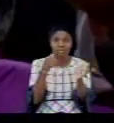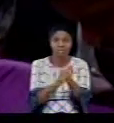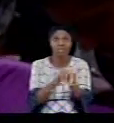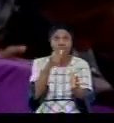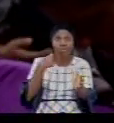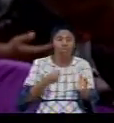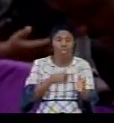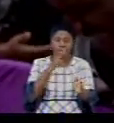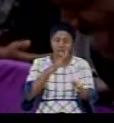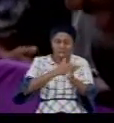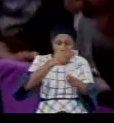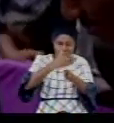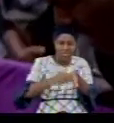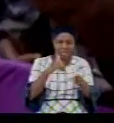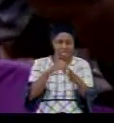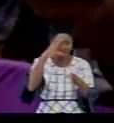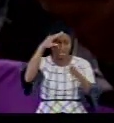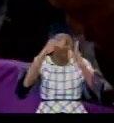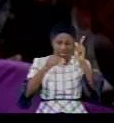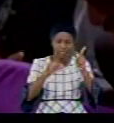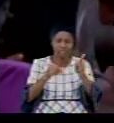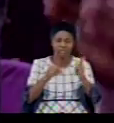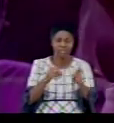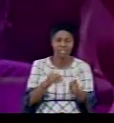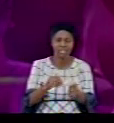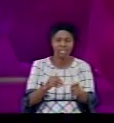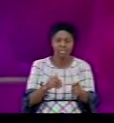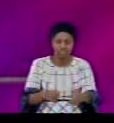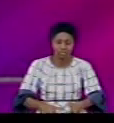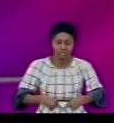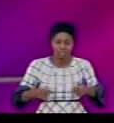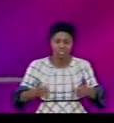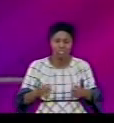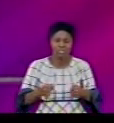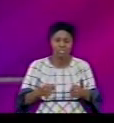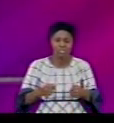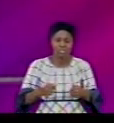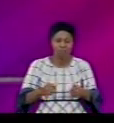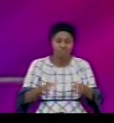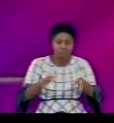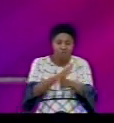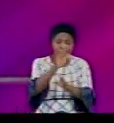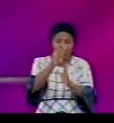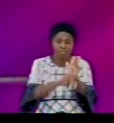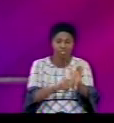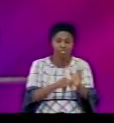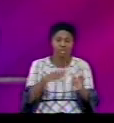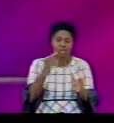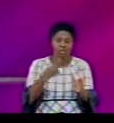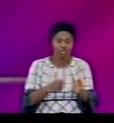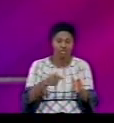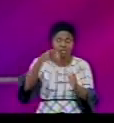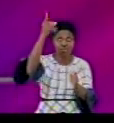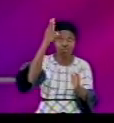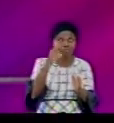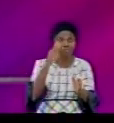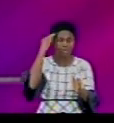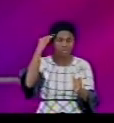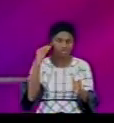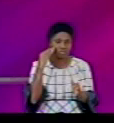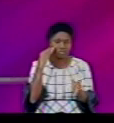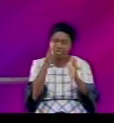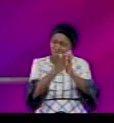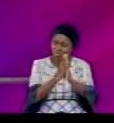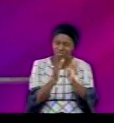says we are complete in him. In him dwelleth the fullness of the Godhead. Let's pray that God will help us to begin to live us from today in